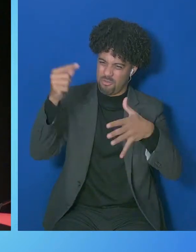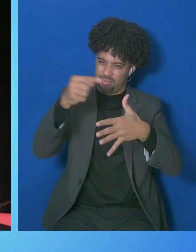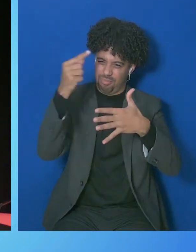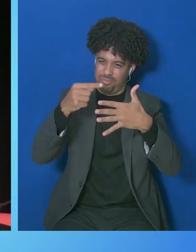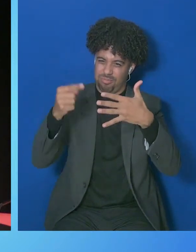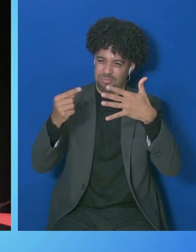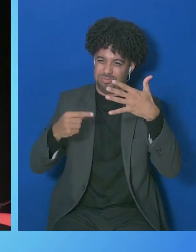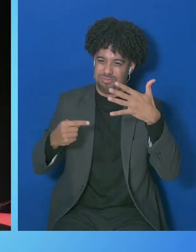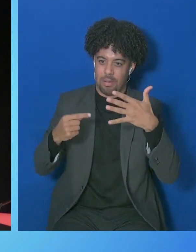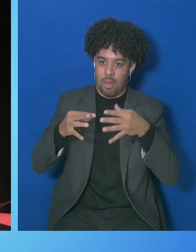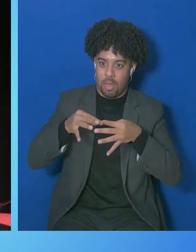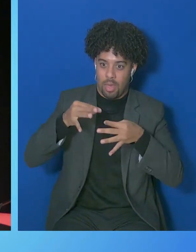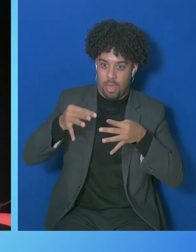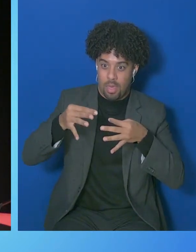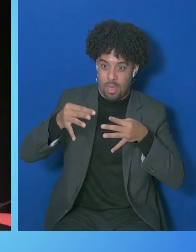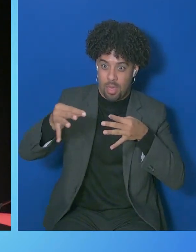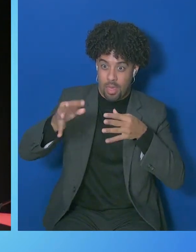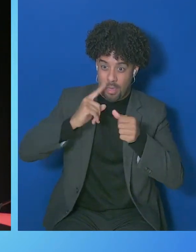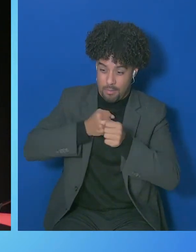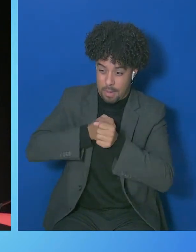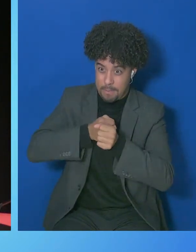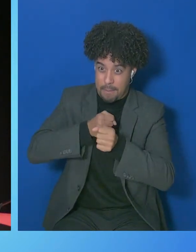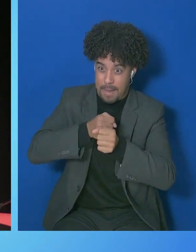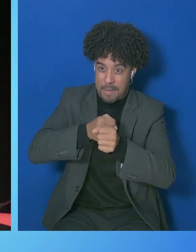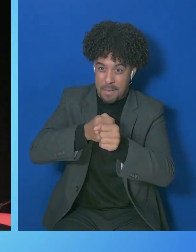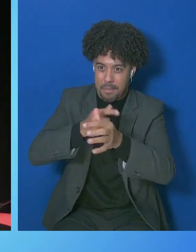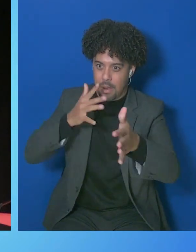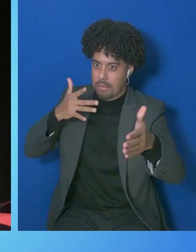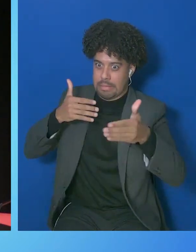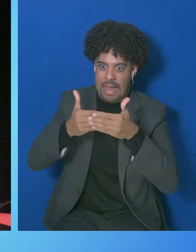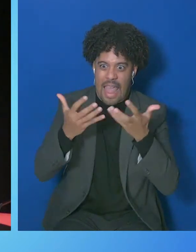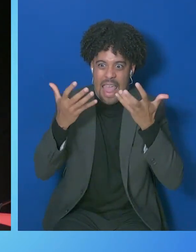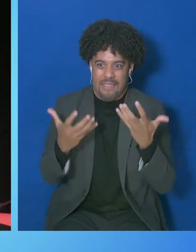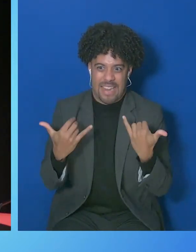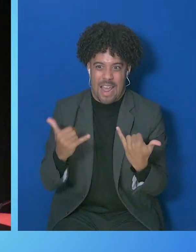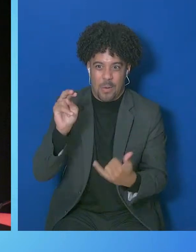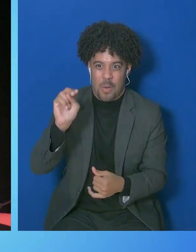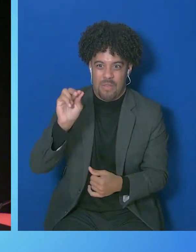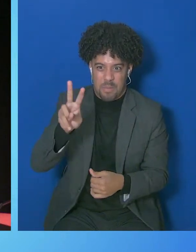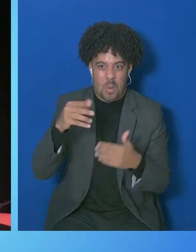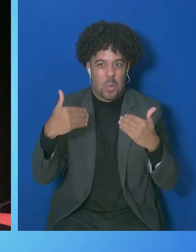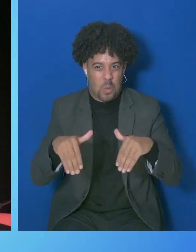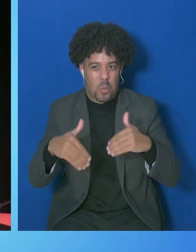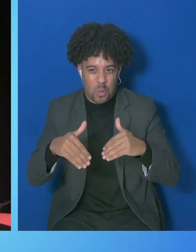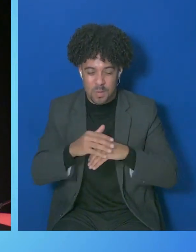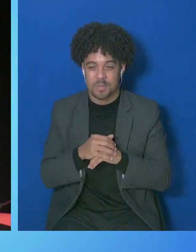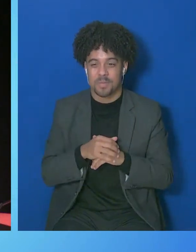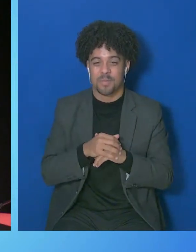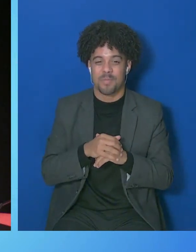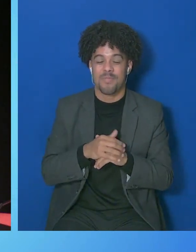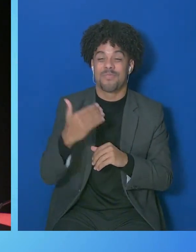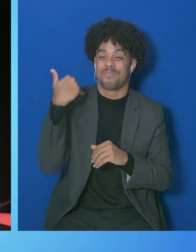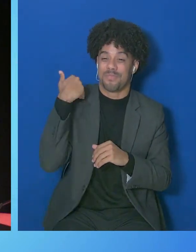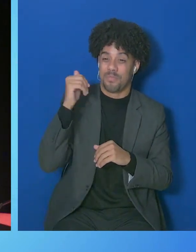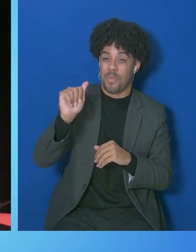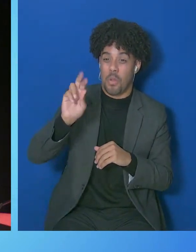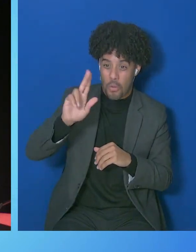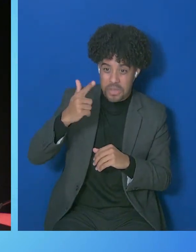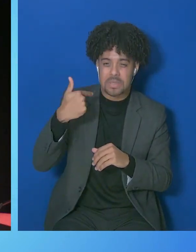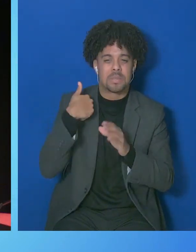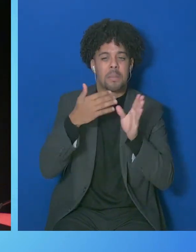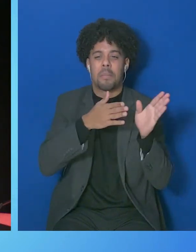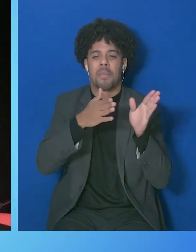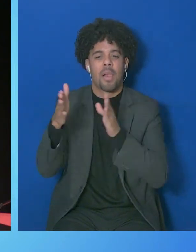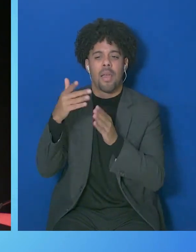For me, one of the items I really wanted to do the first half of the school year was to go on ride-alongs with our itinerant staff through the